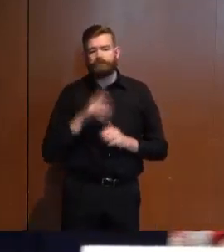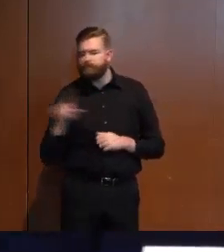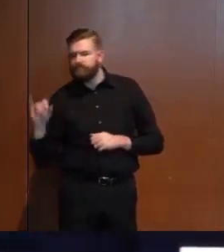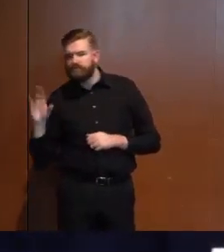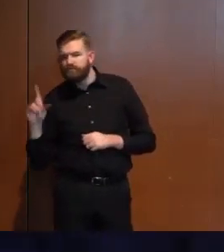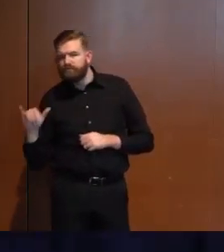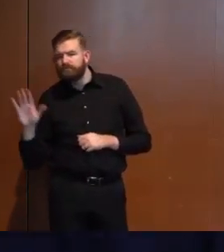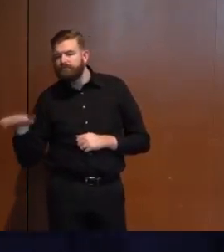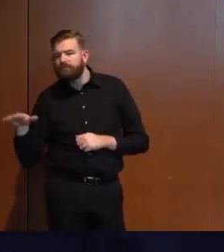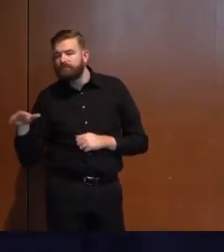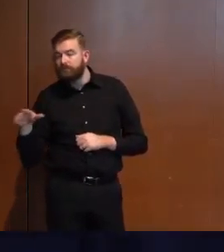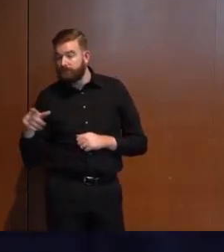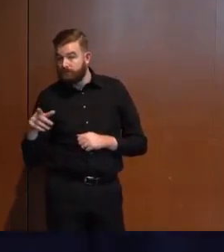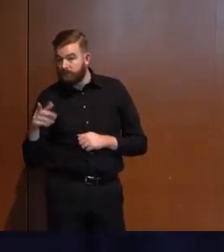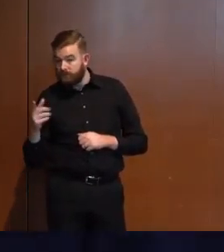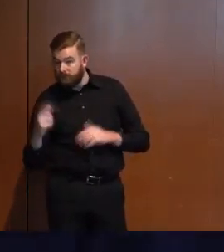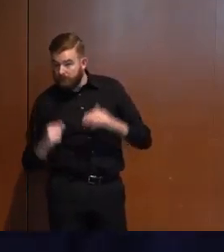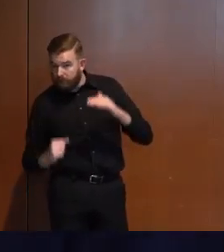about predictive